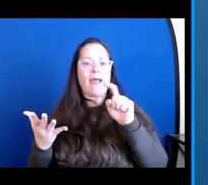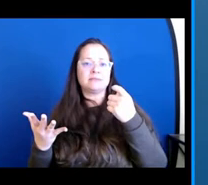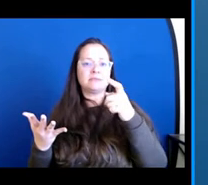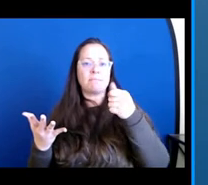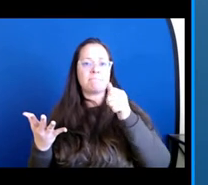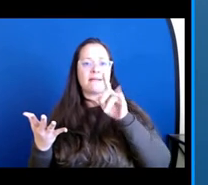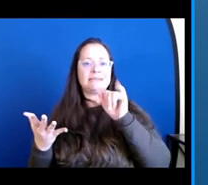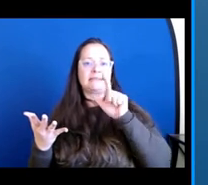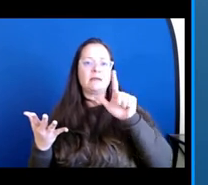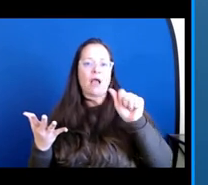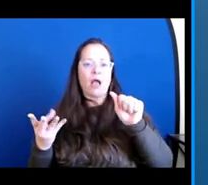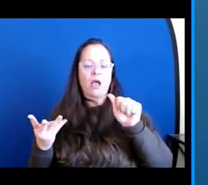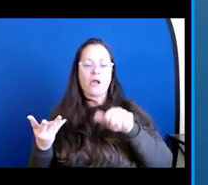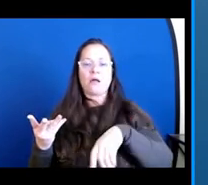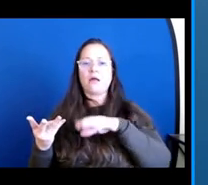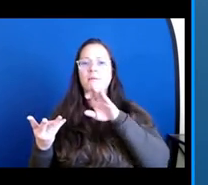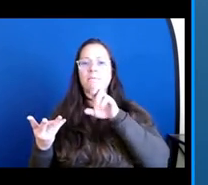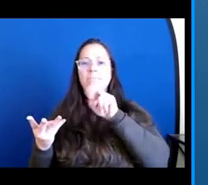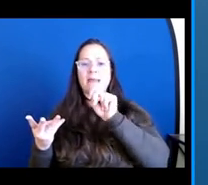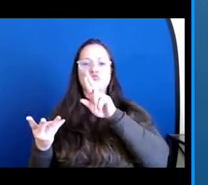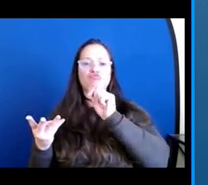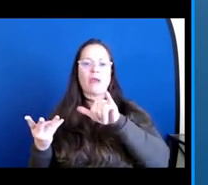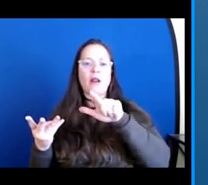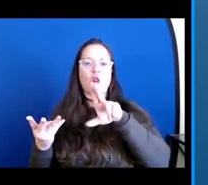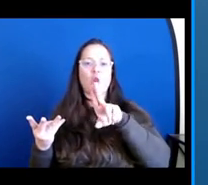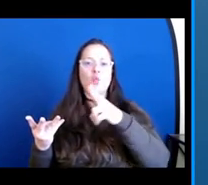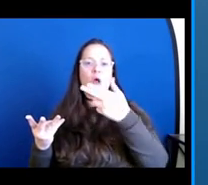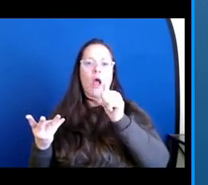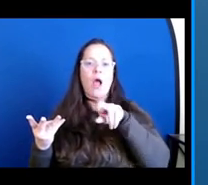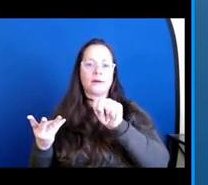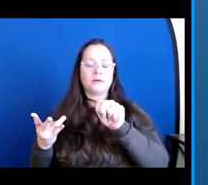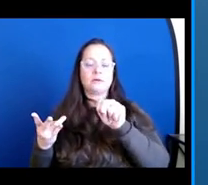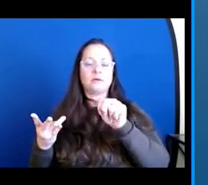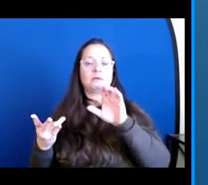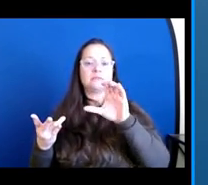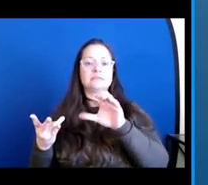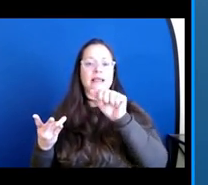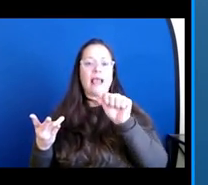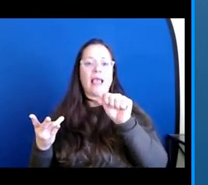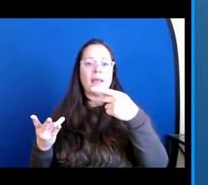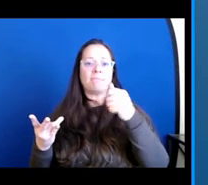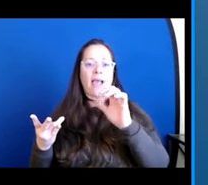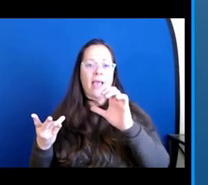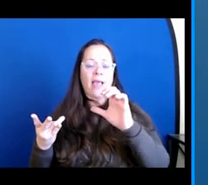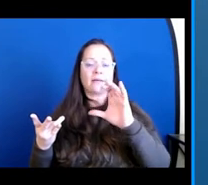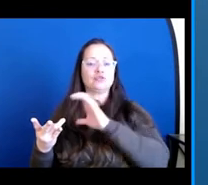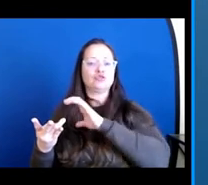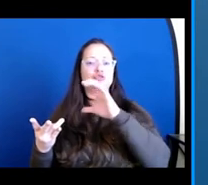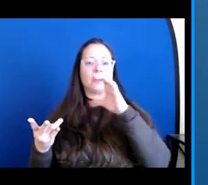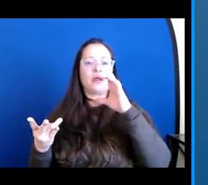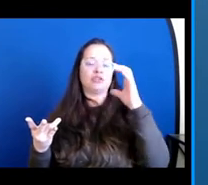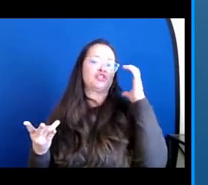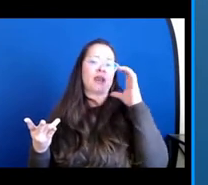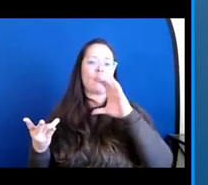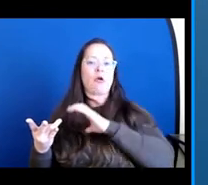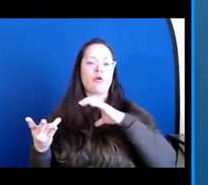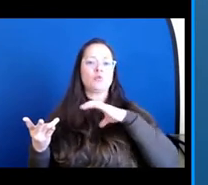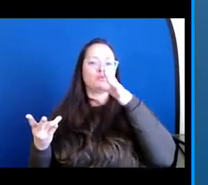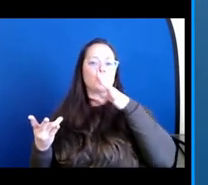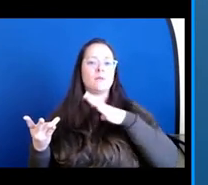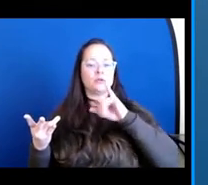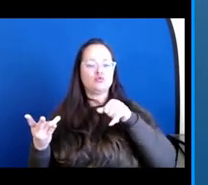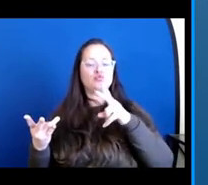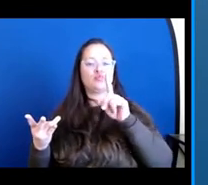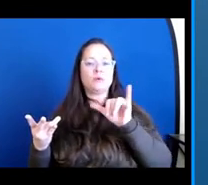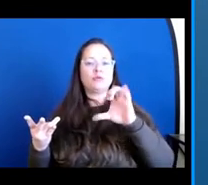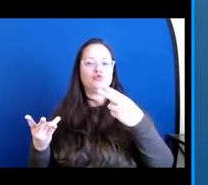Ben Ray Lujan CA pack chair congresswoman Judy Chu Latino